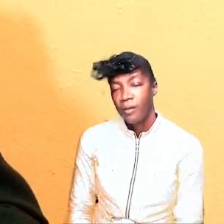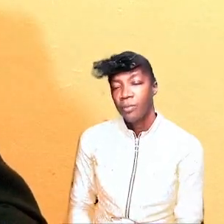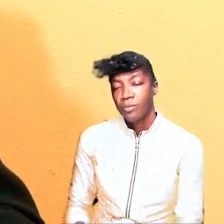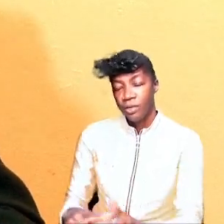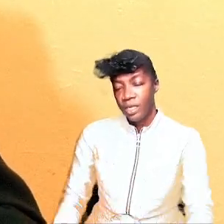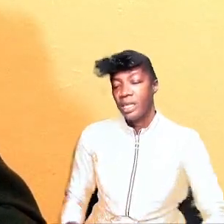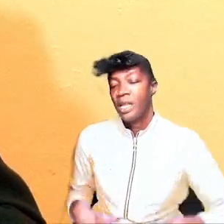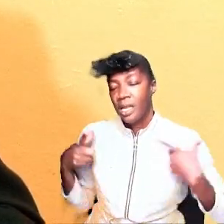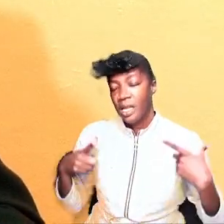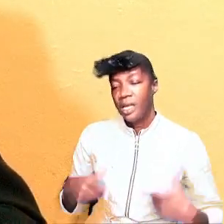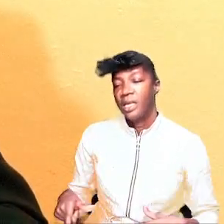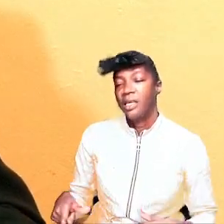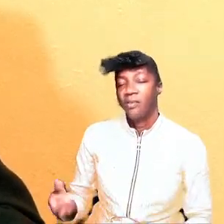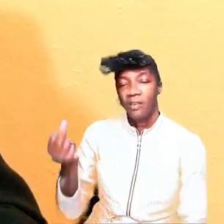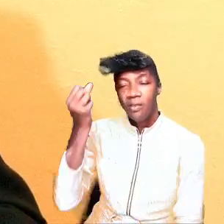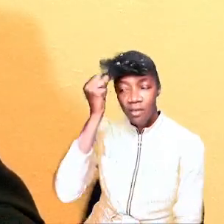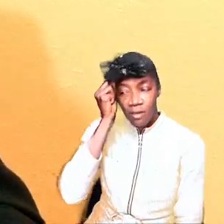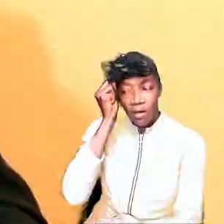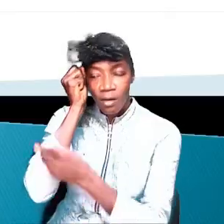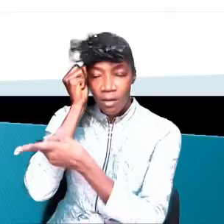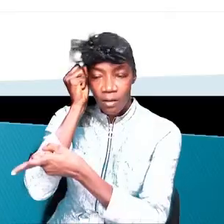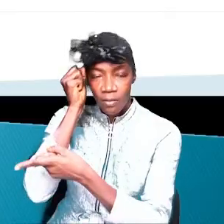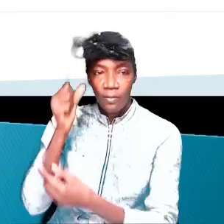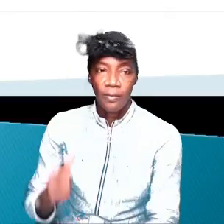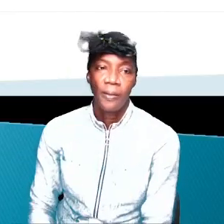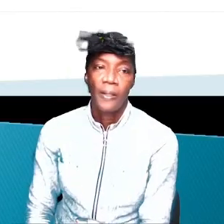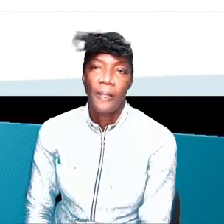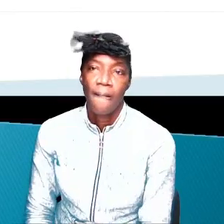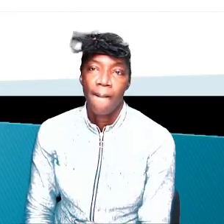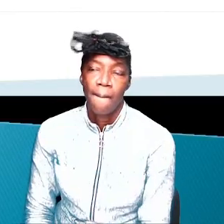Saul still.